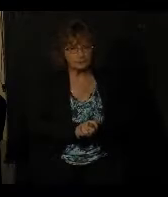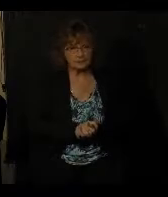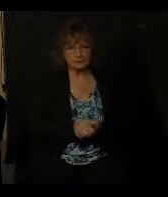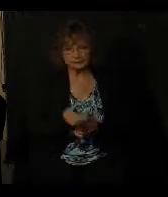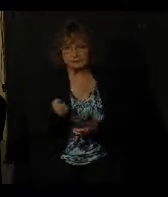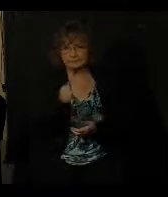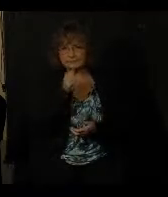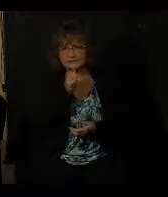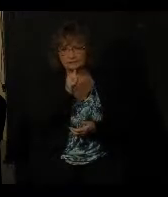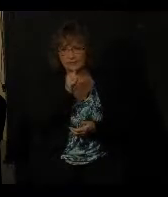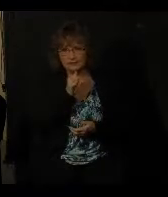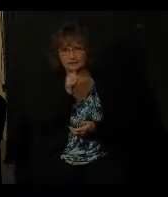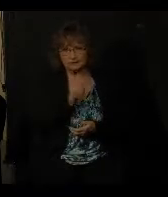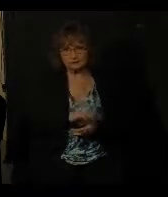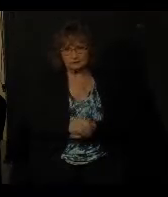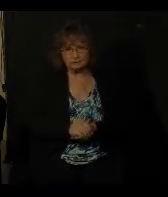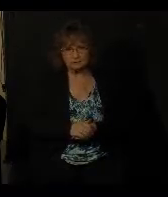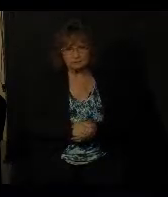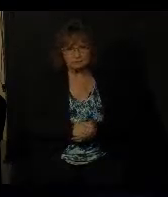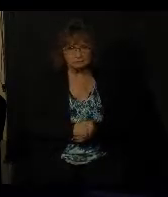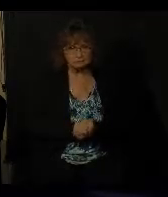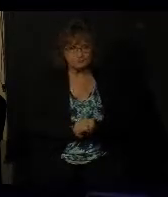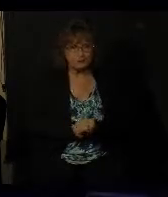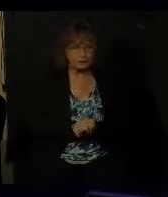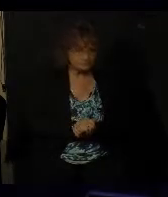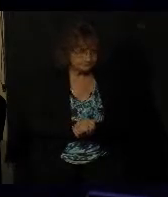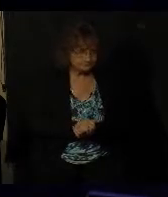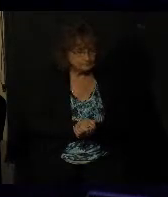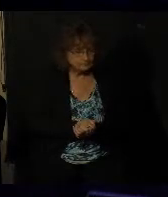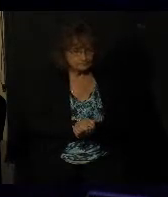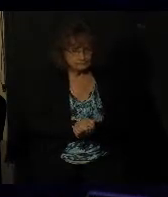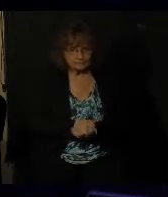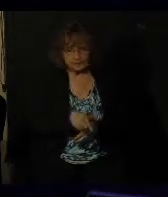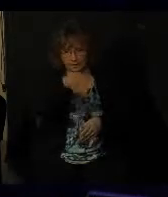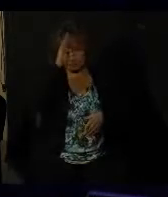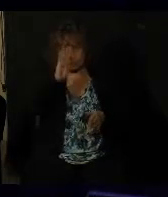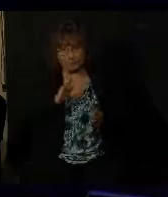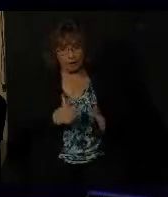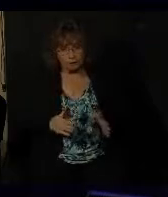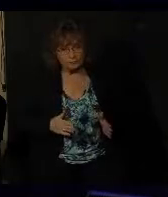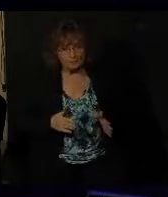raised him up in righteousness, and I will direct all his ways."